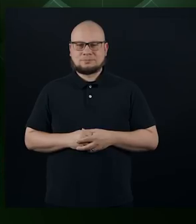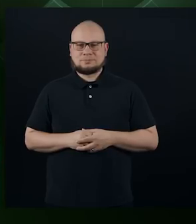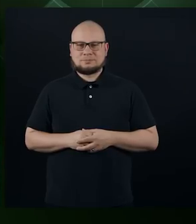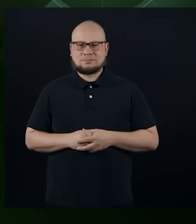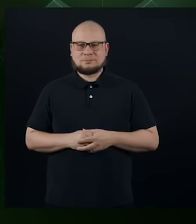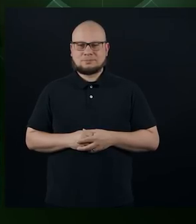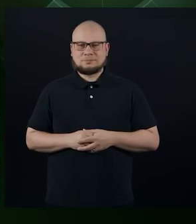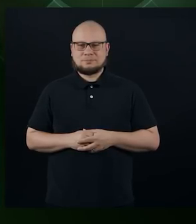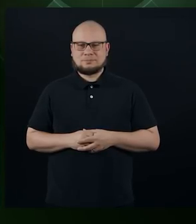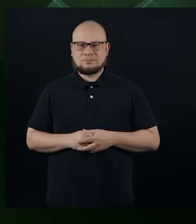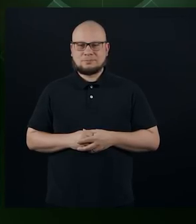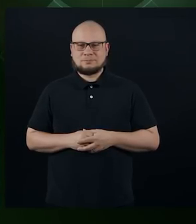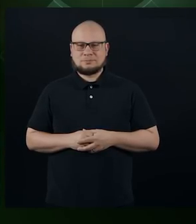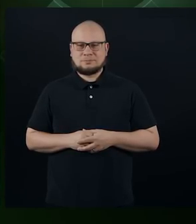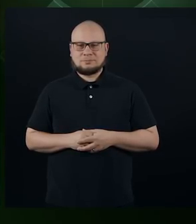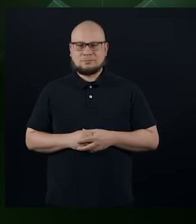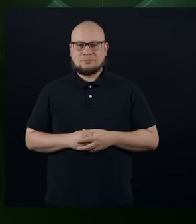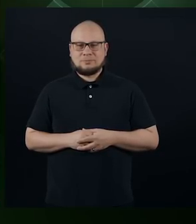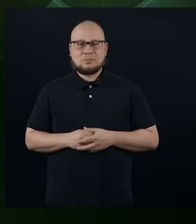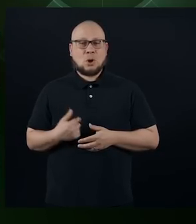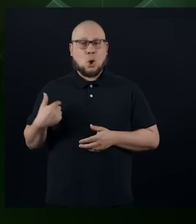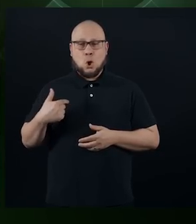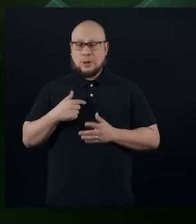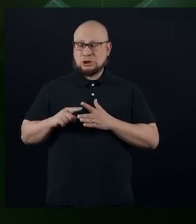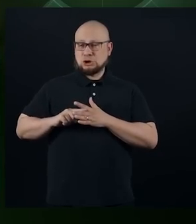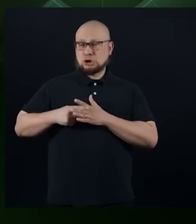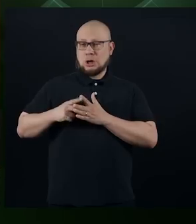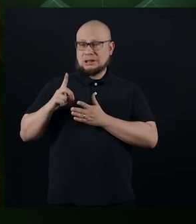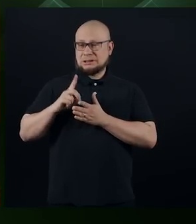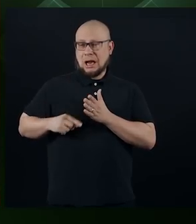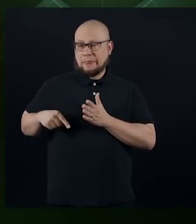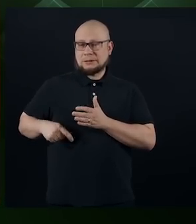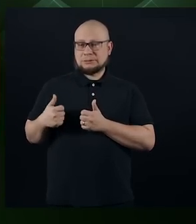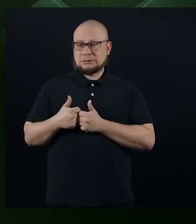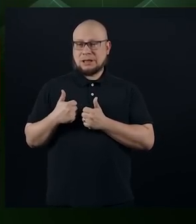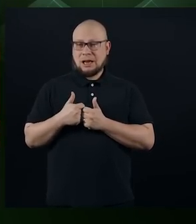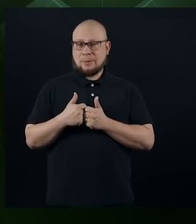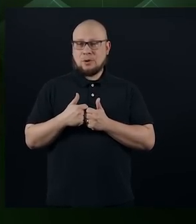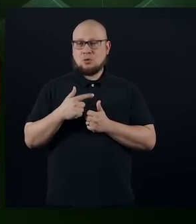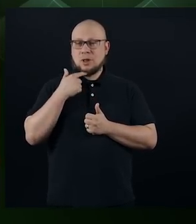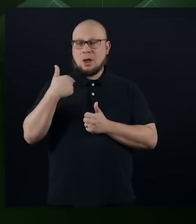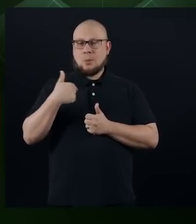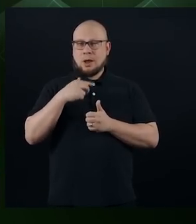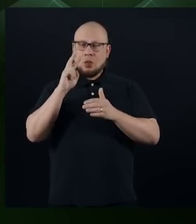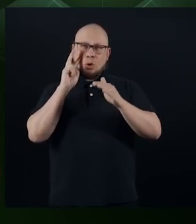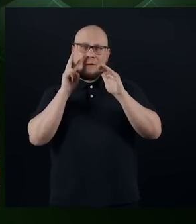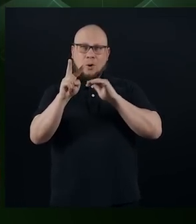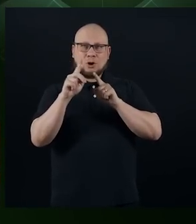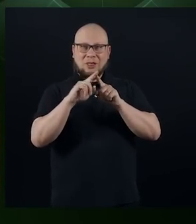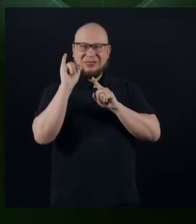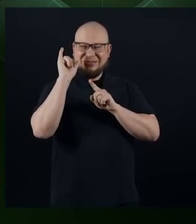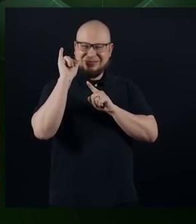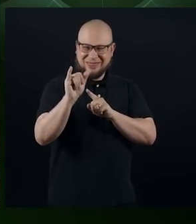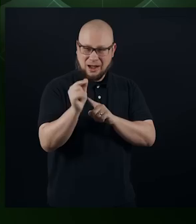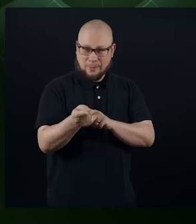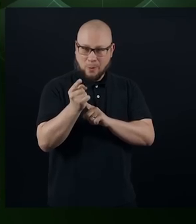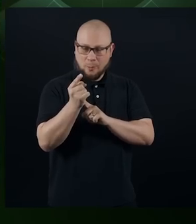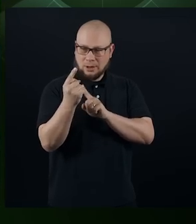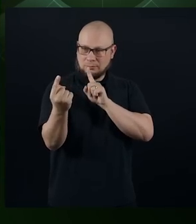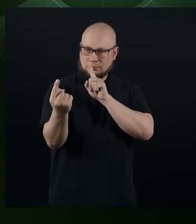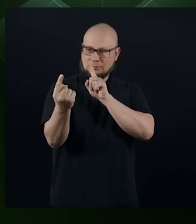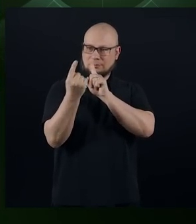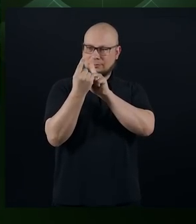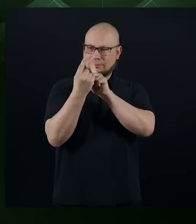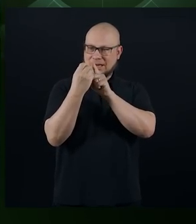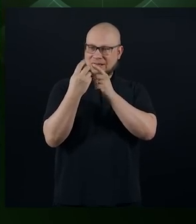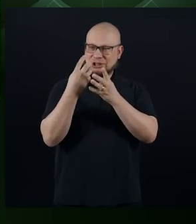Even from the very first pitch for Sea of Thieves, A Pirate's Life, that moment where you first encounter Jack Sparrow was just one of those